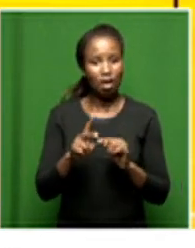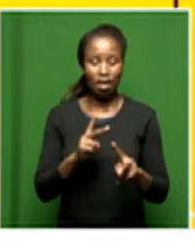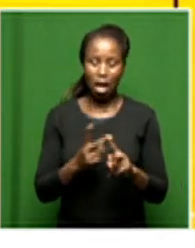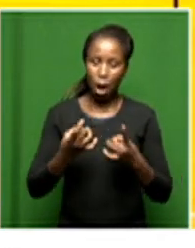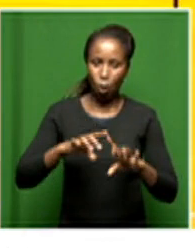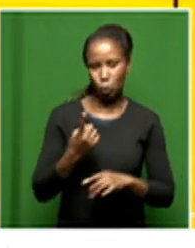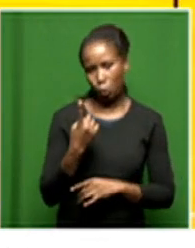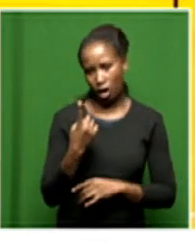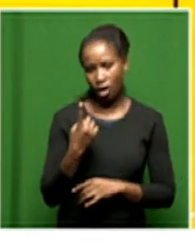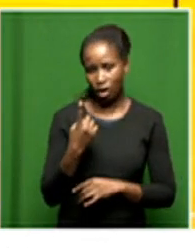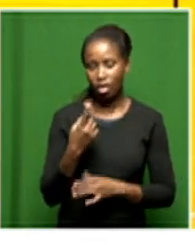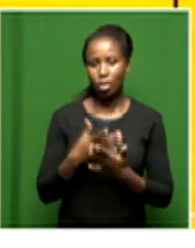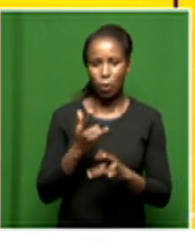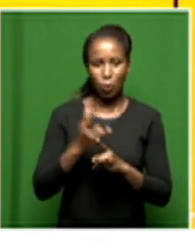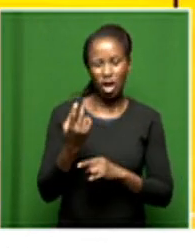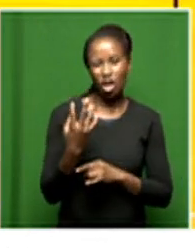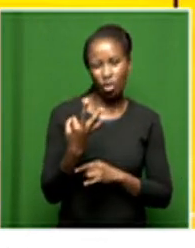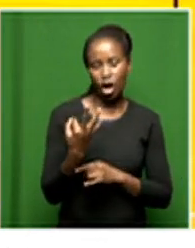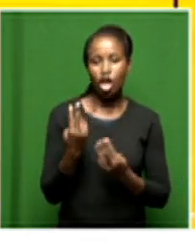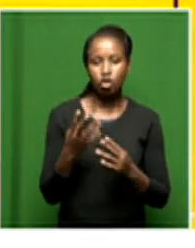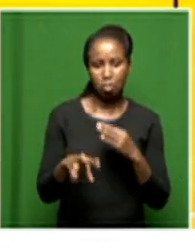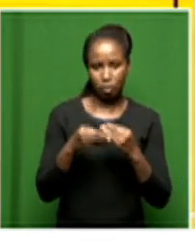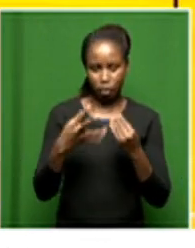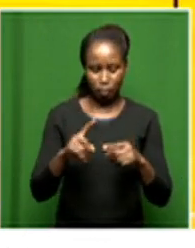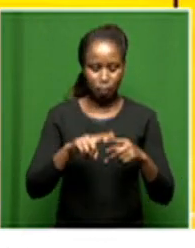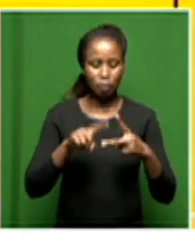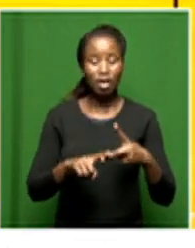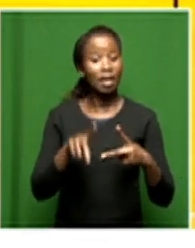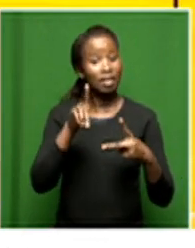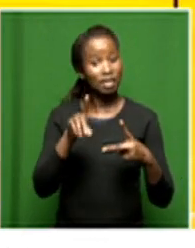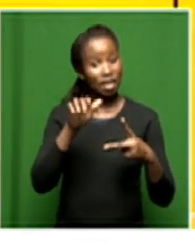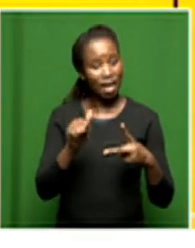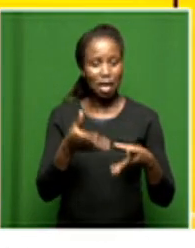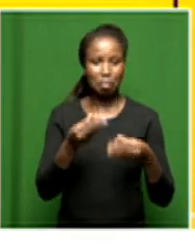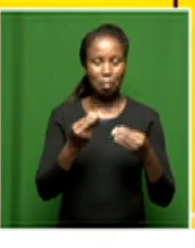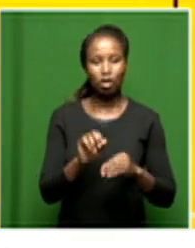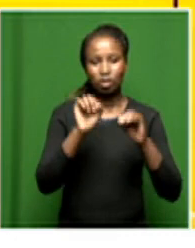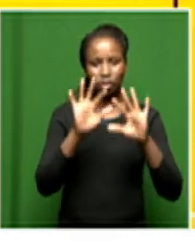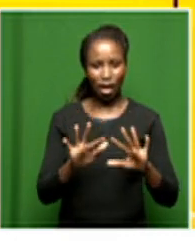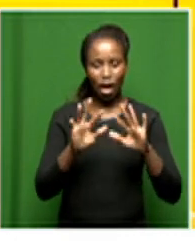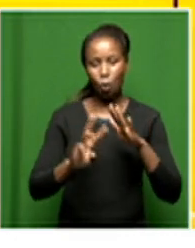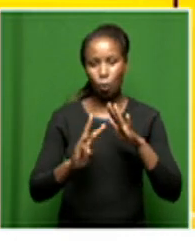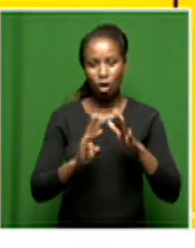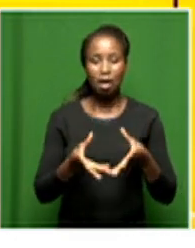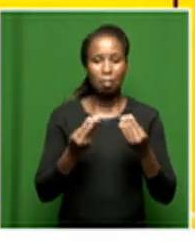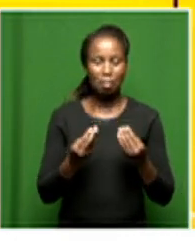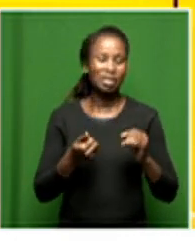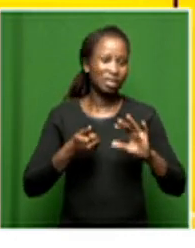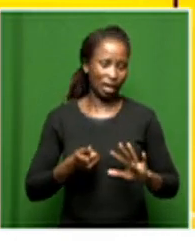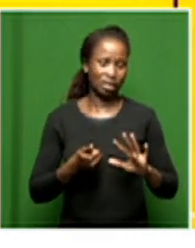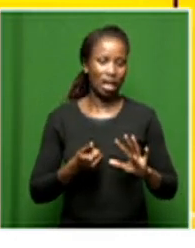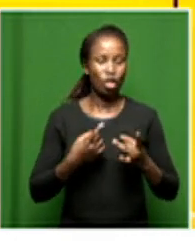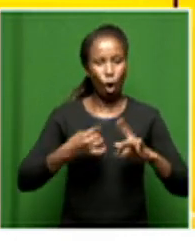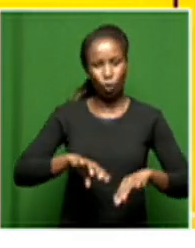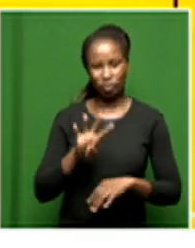1 ward and won 3 new wards. The DA, which contested 10 wards, has retained 6 of those, lost